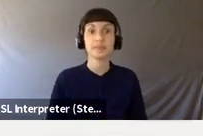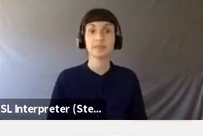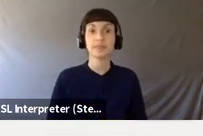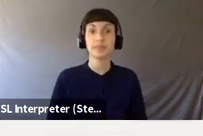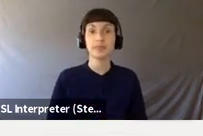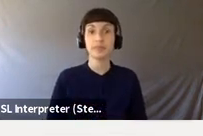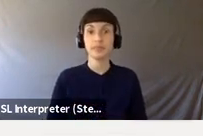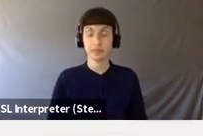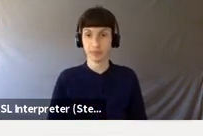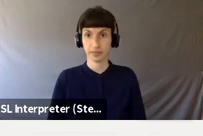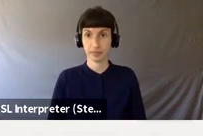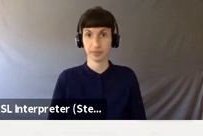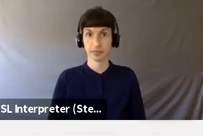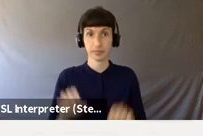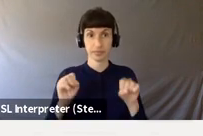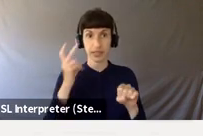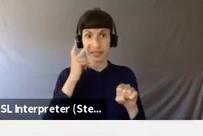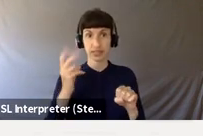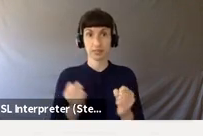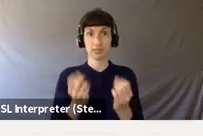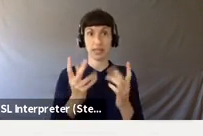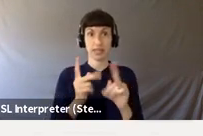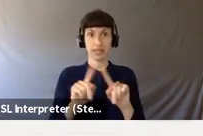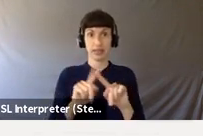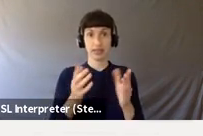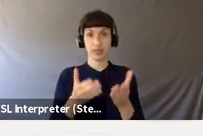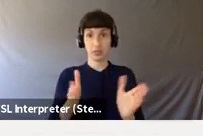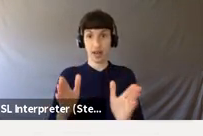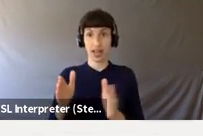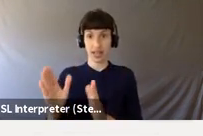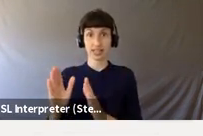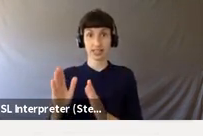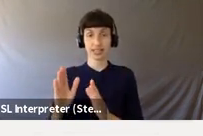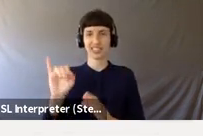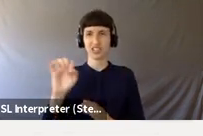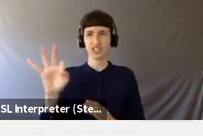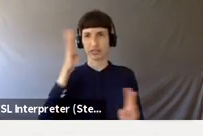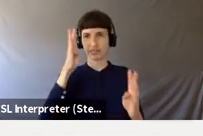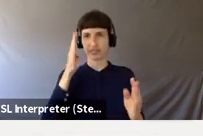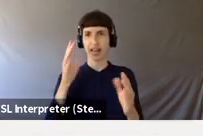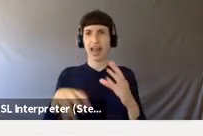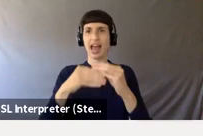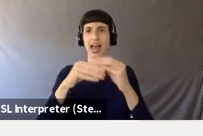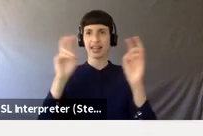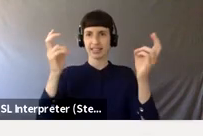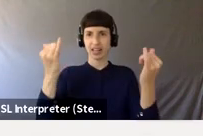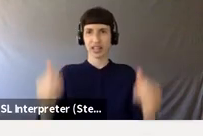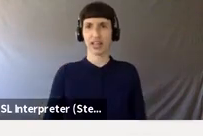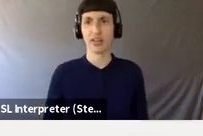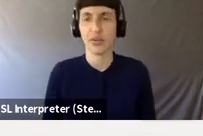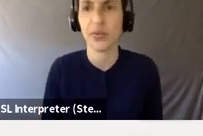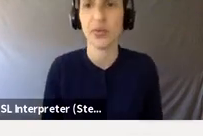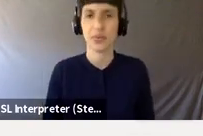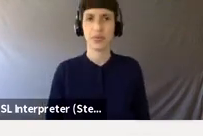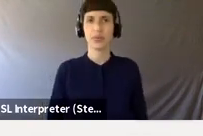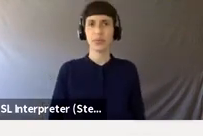And as you can see, we have lots of different ways. Jeff is adding in a title right now. He could have clicked on a